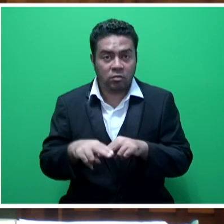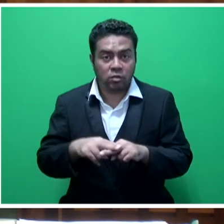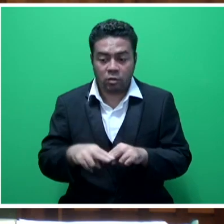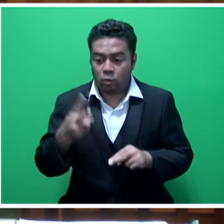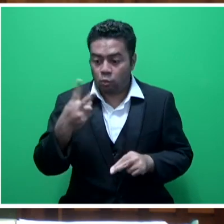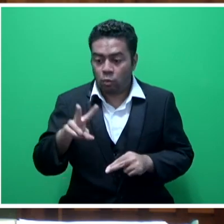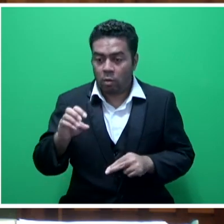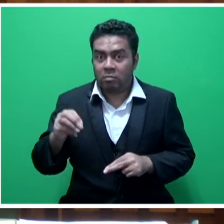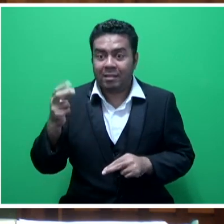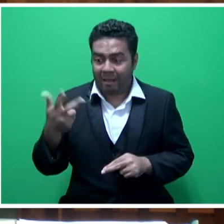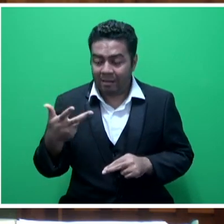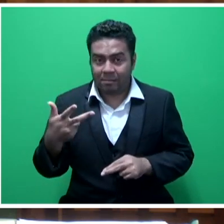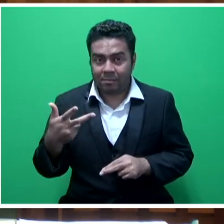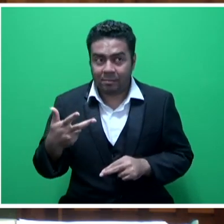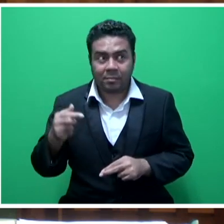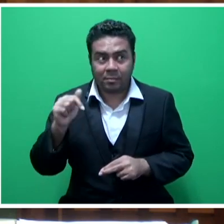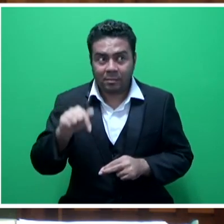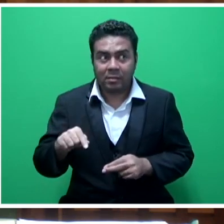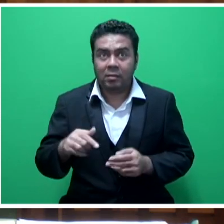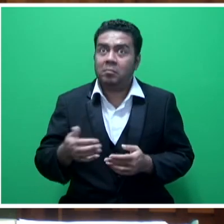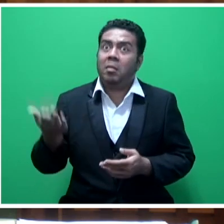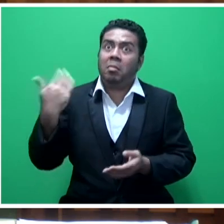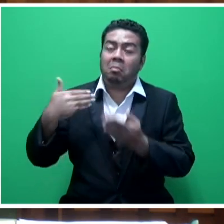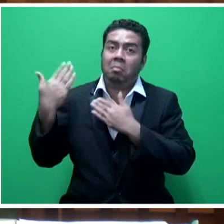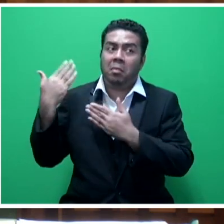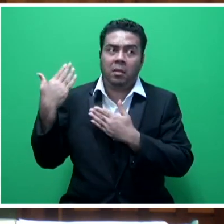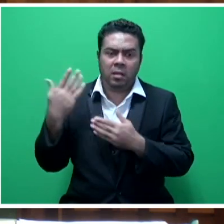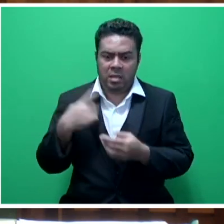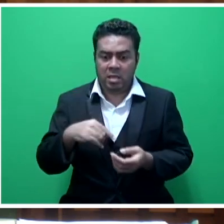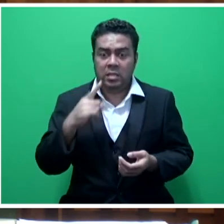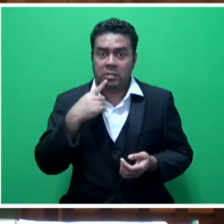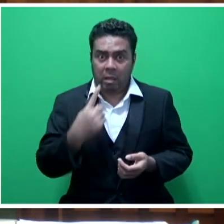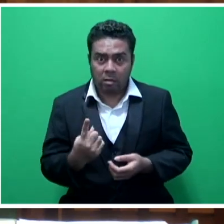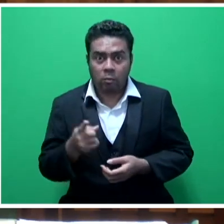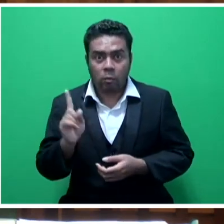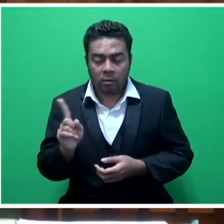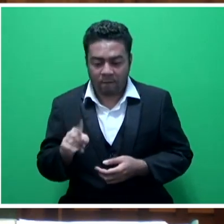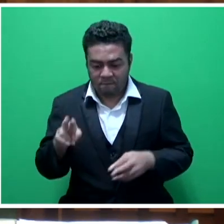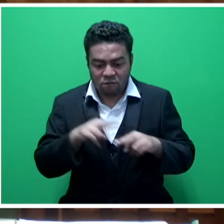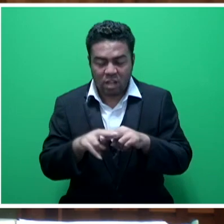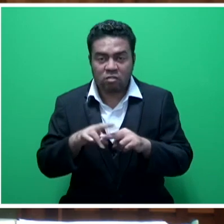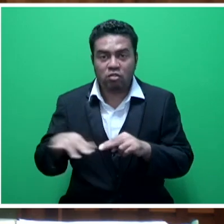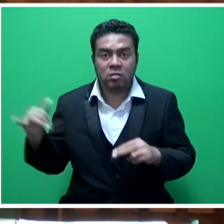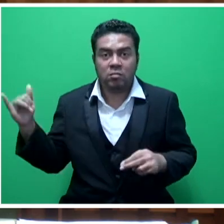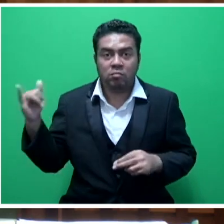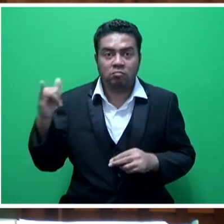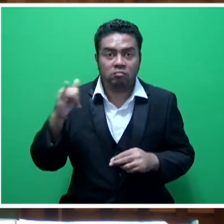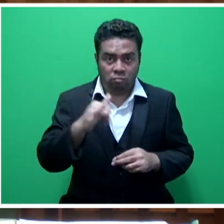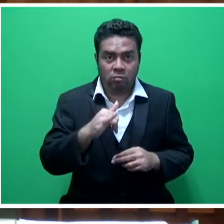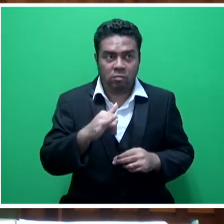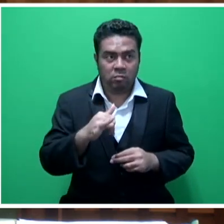2008, in that year actually, he claimed Fiji Airways was overly,